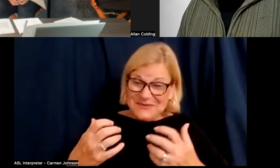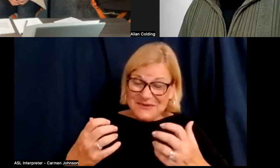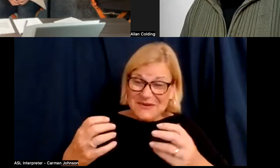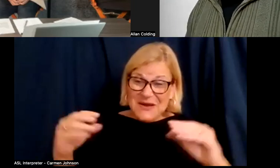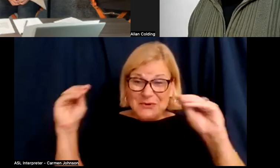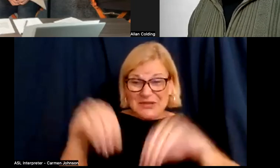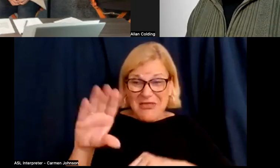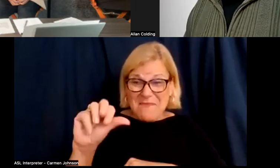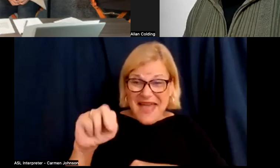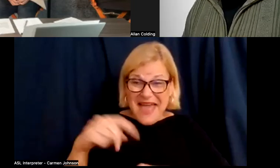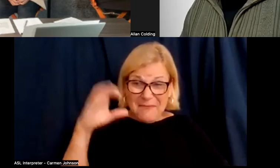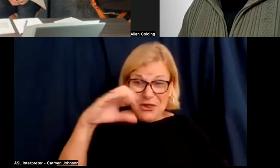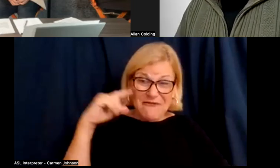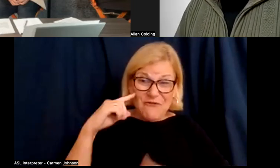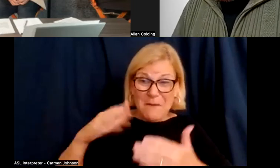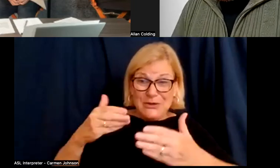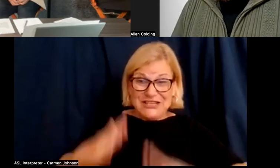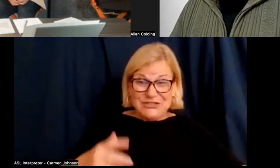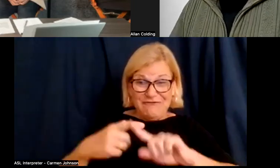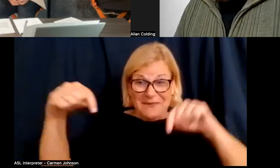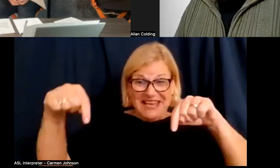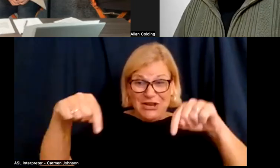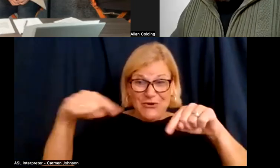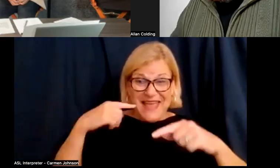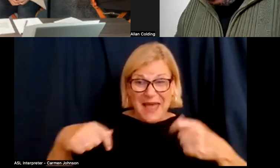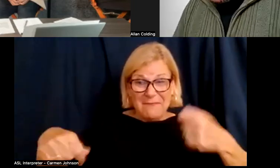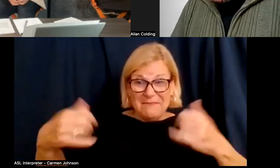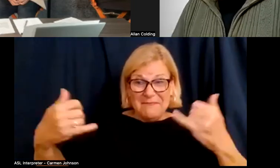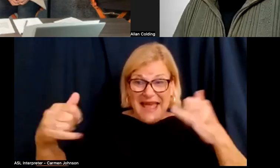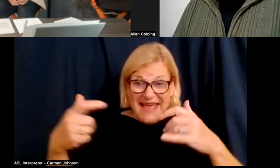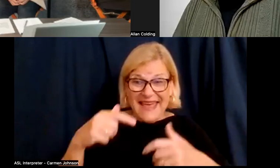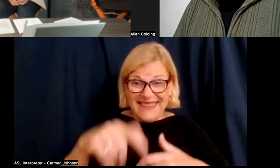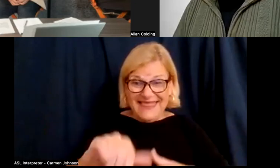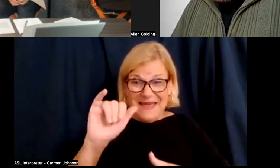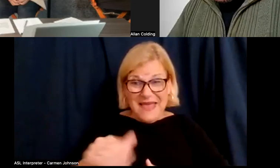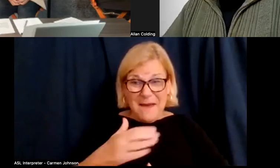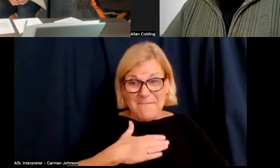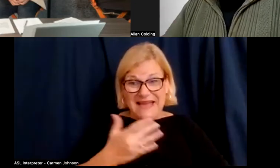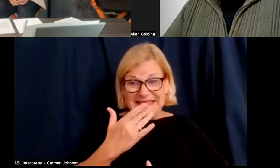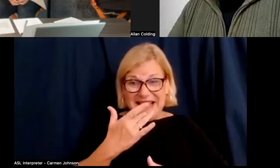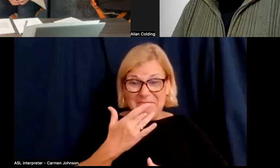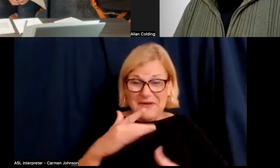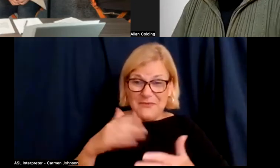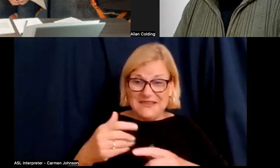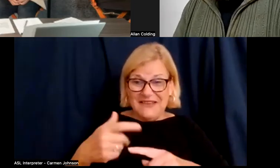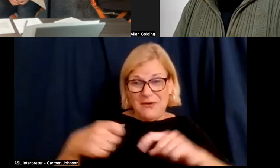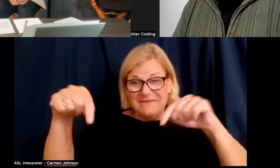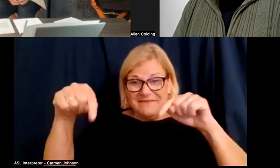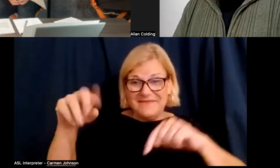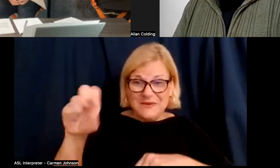a band, I'm going to look for musicians from here that can play this type of music, that our indigenous music